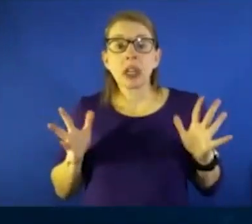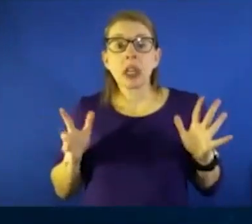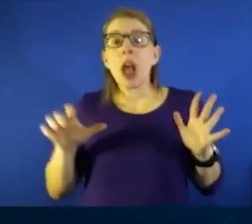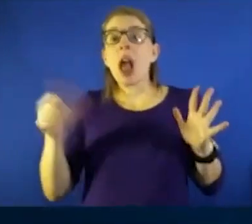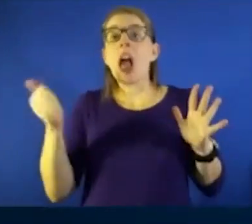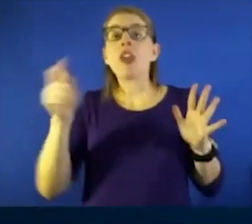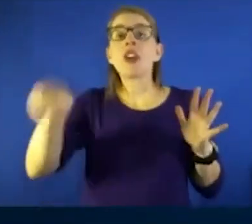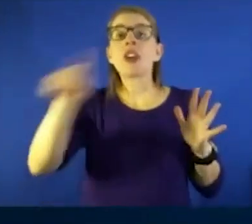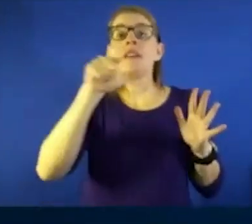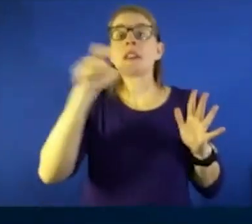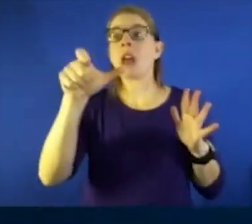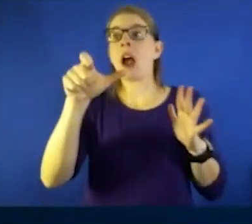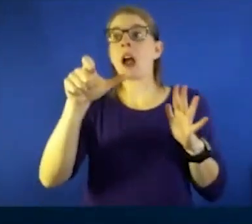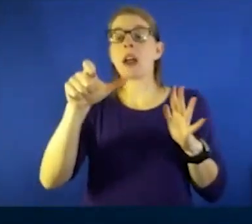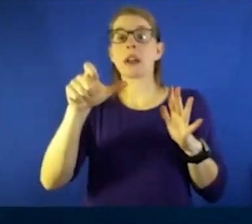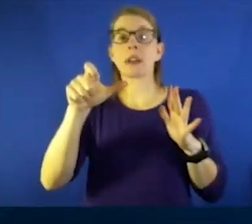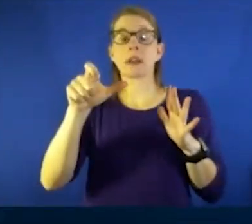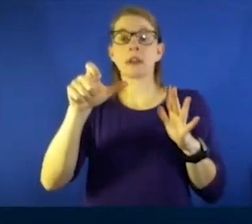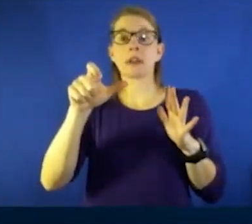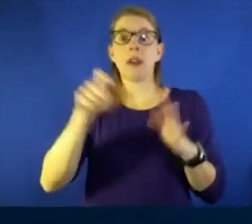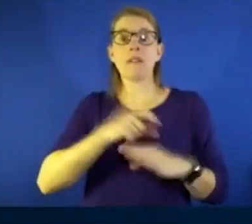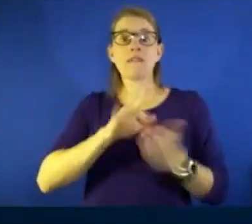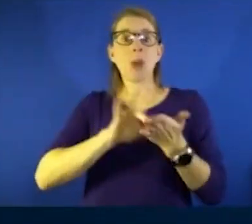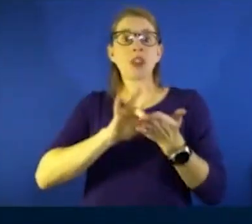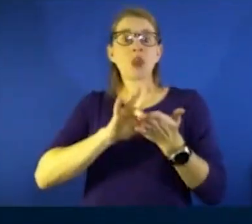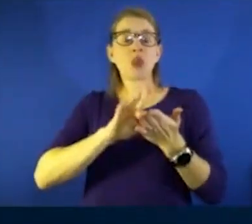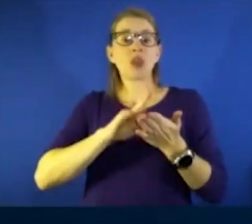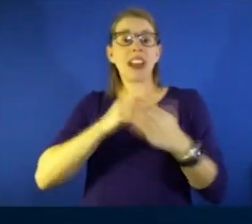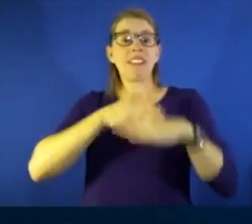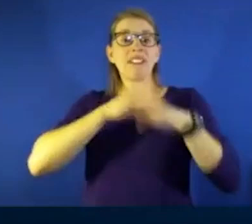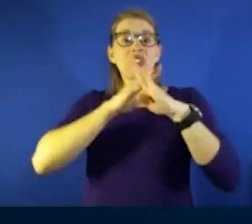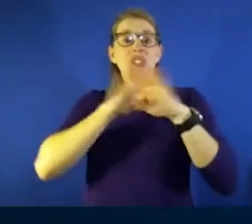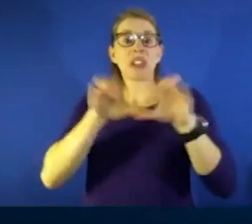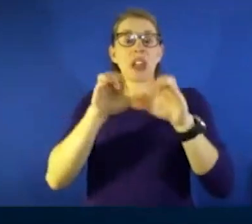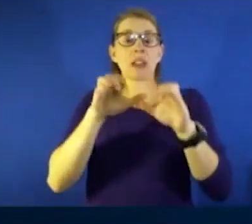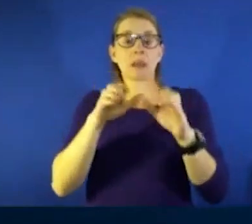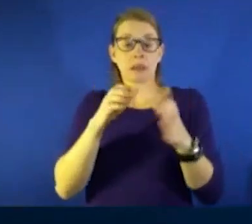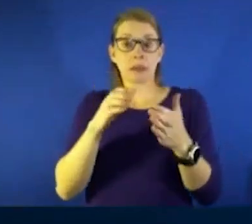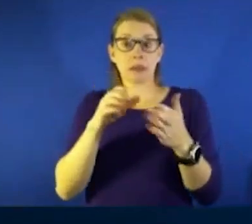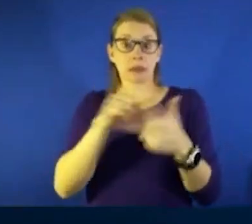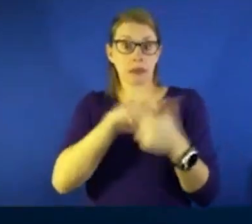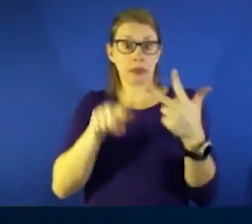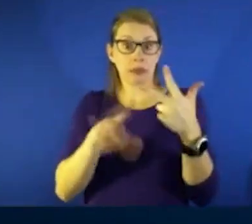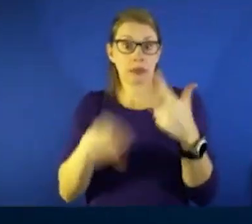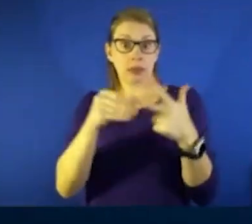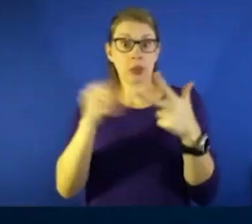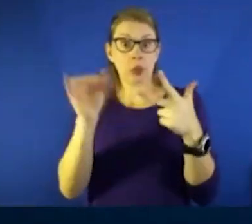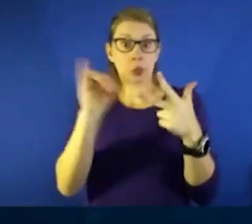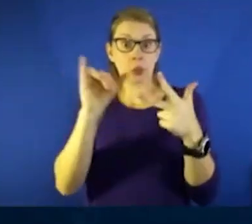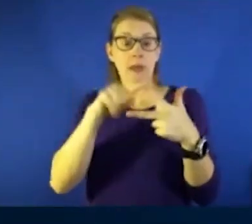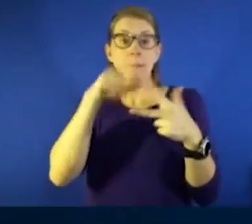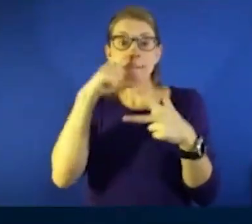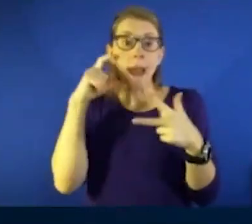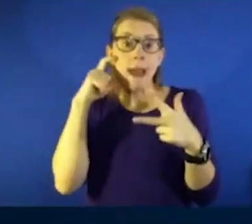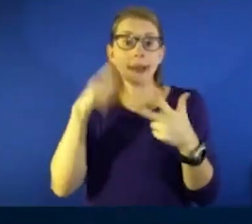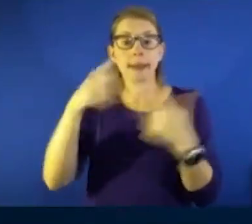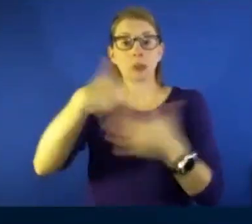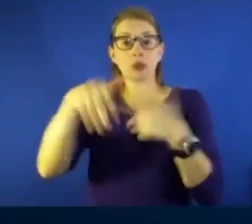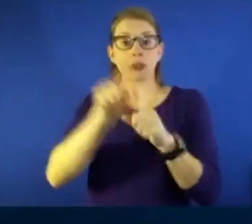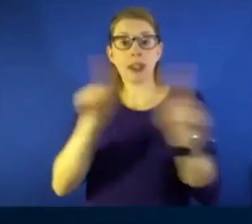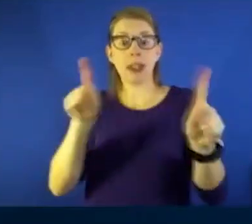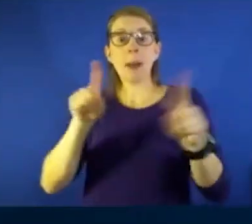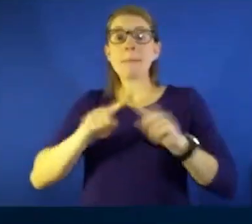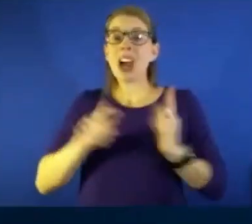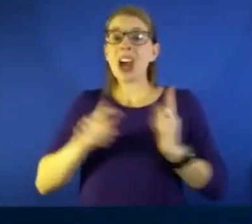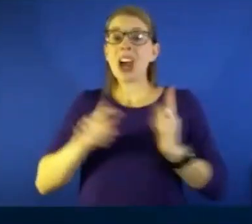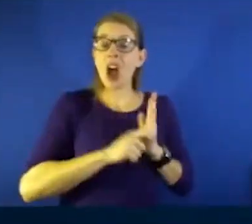non-pharmaceutical interventions are done as well. So we've always heard masks don't work, distancing doesn't work. This article shows, and the commentary talks about it,